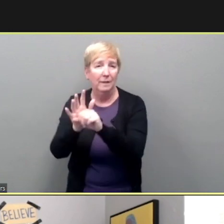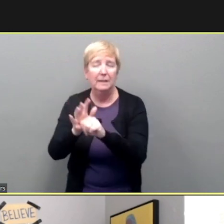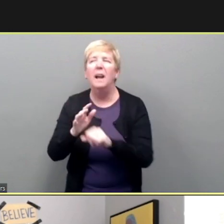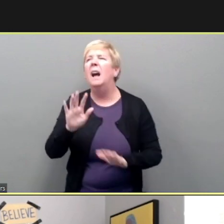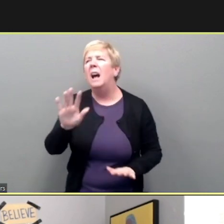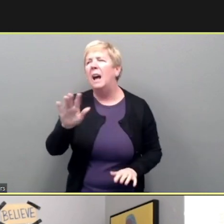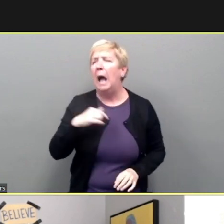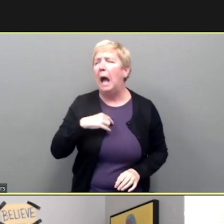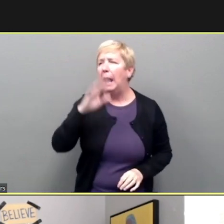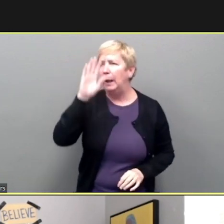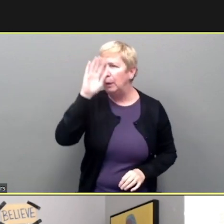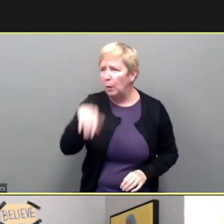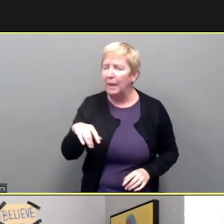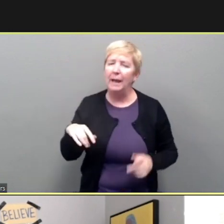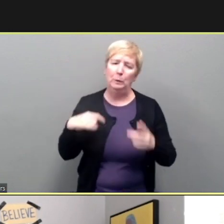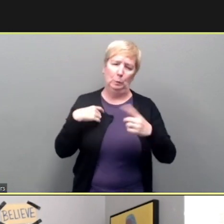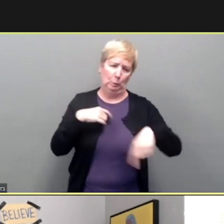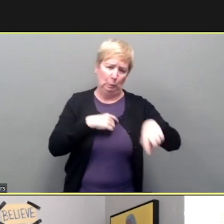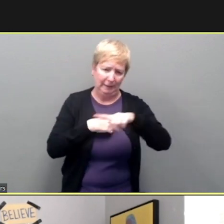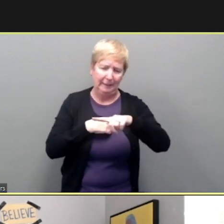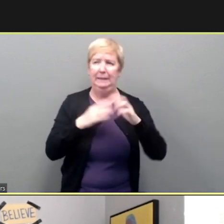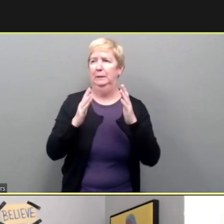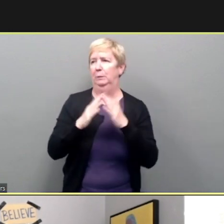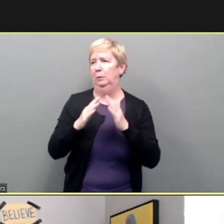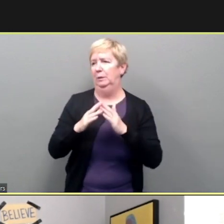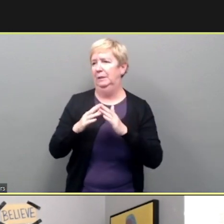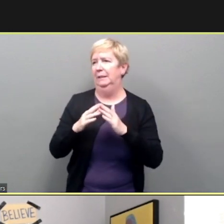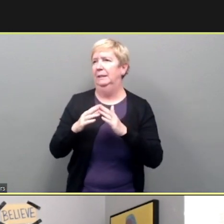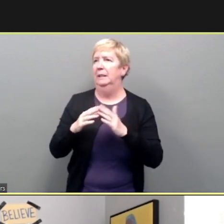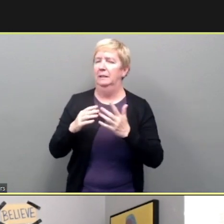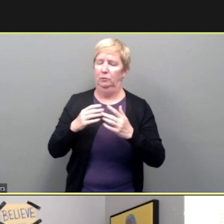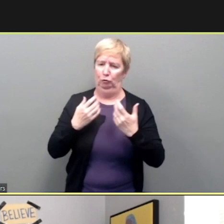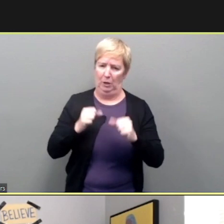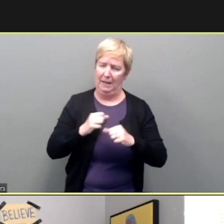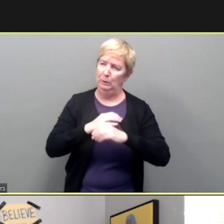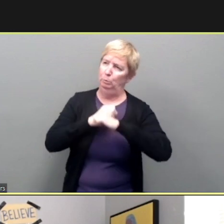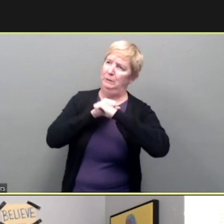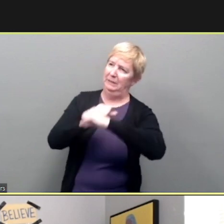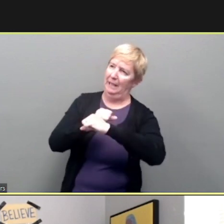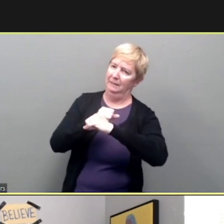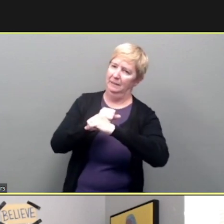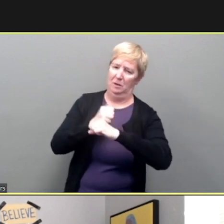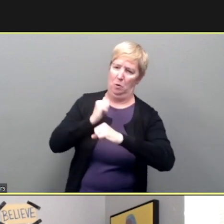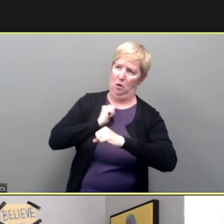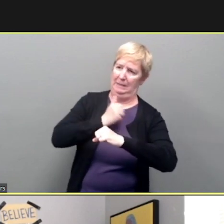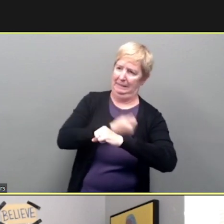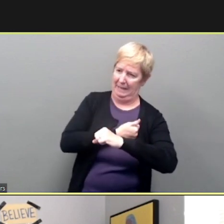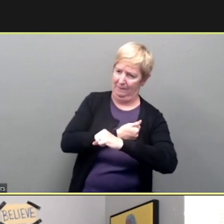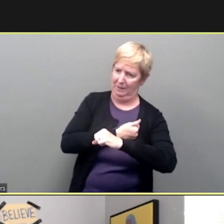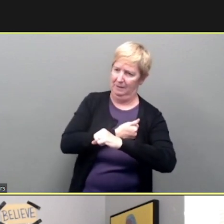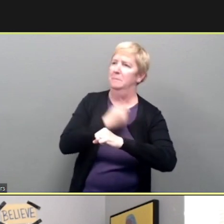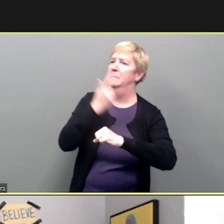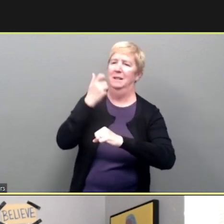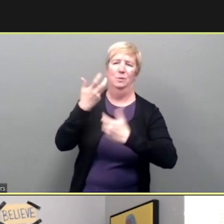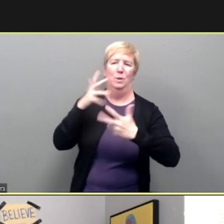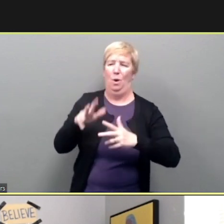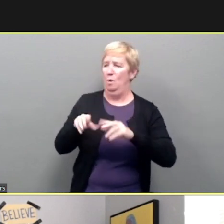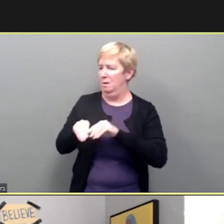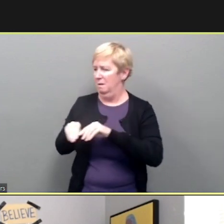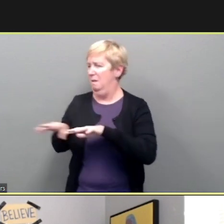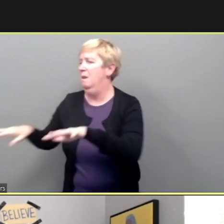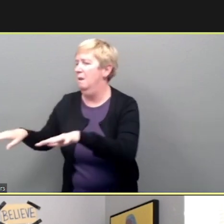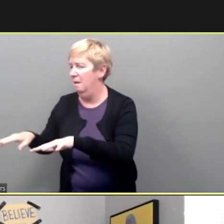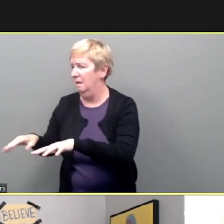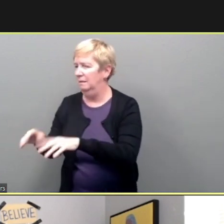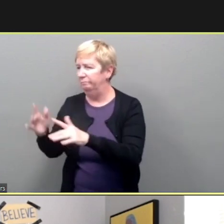do this as a community, so we don't end up getting really sick or passing it on to someone else who could get really sick. And